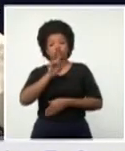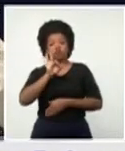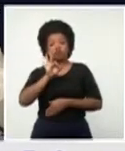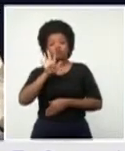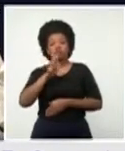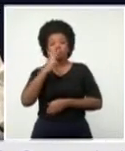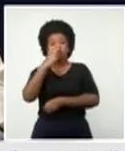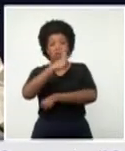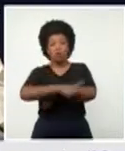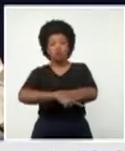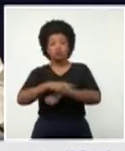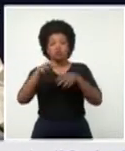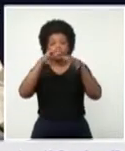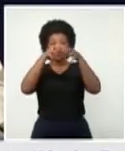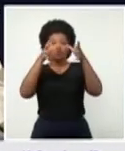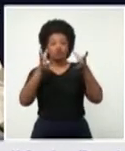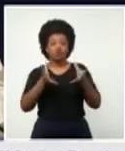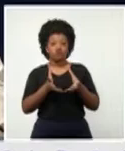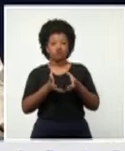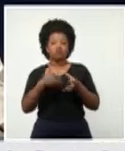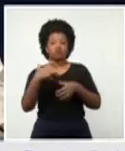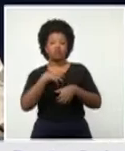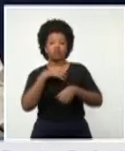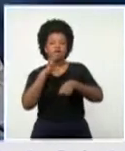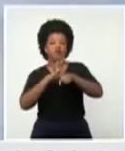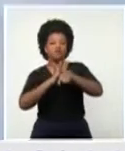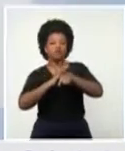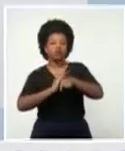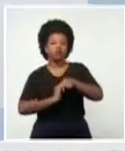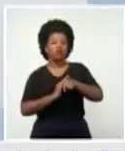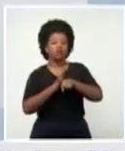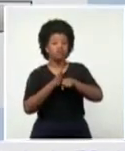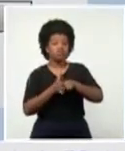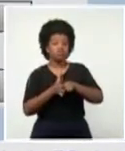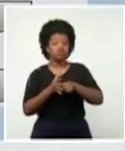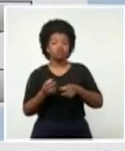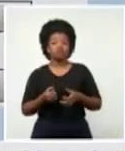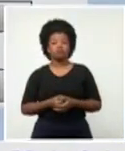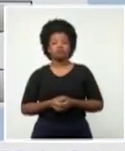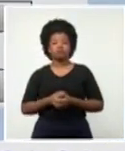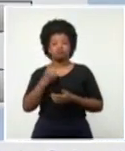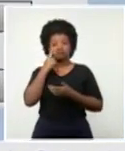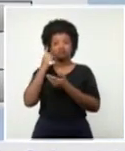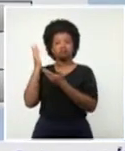of the world continue reporting cases of COVID-19,